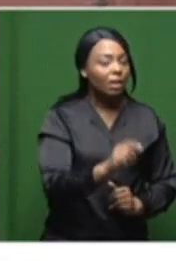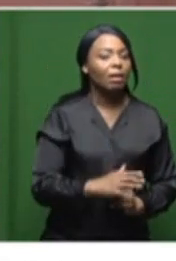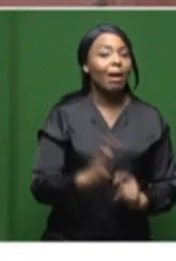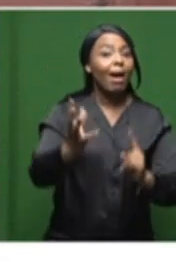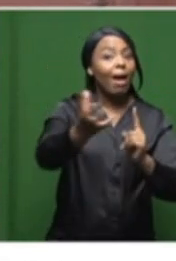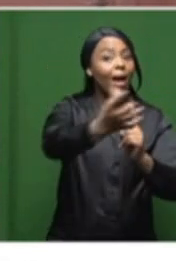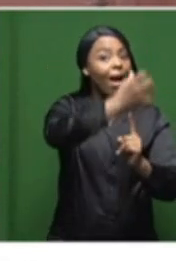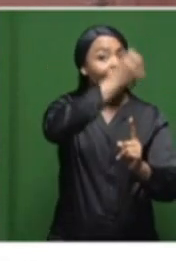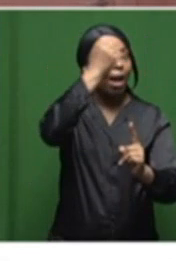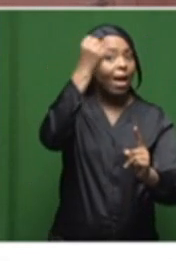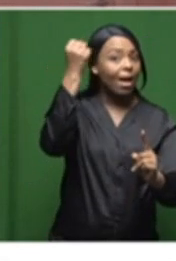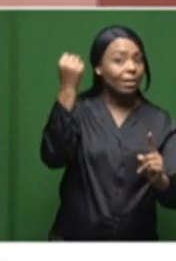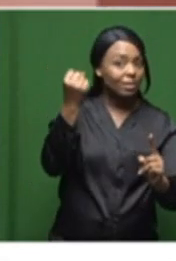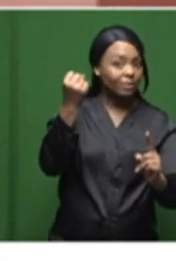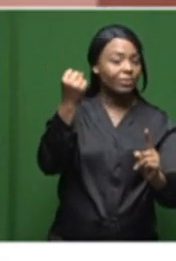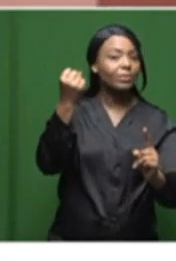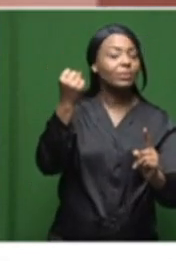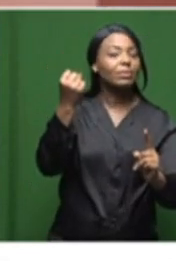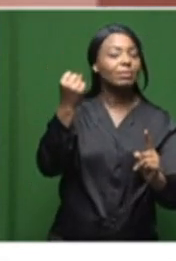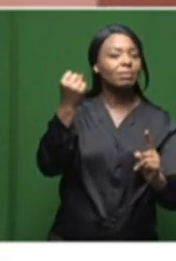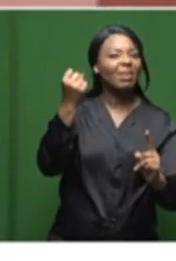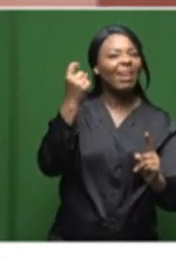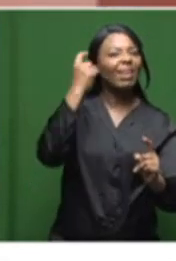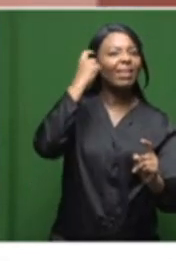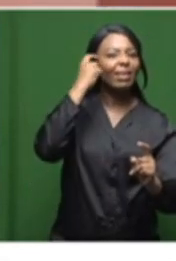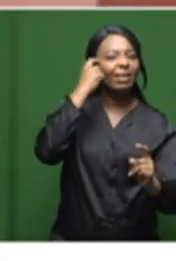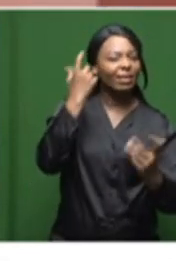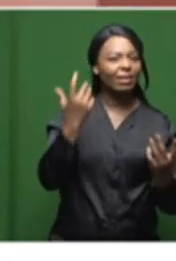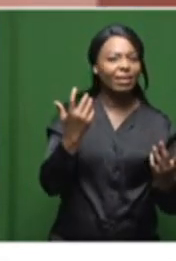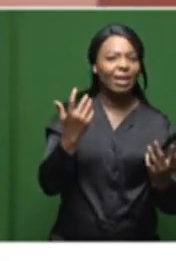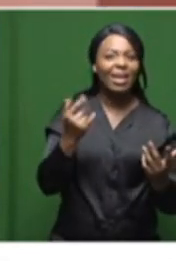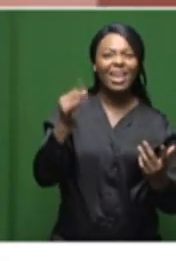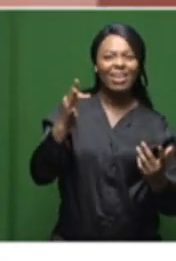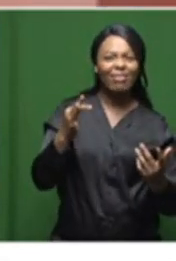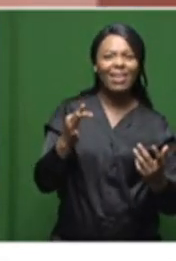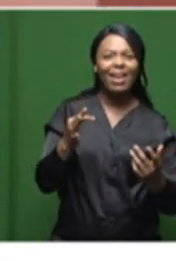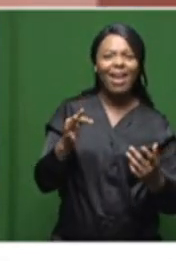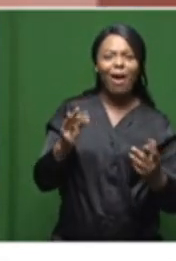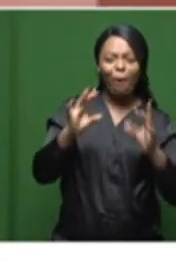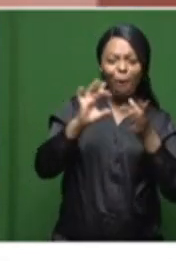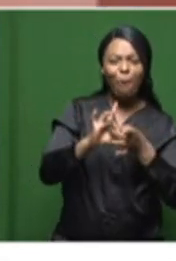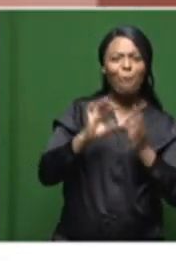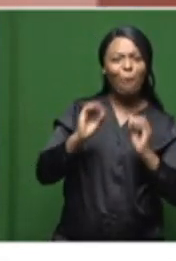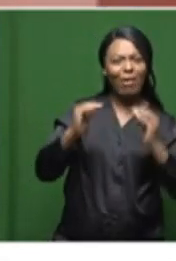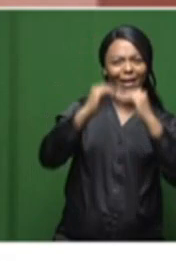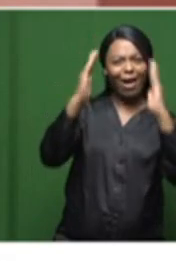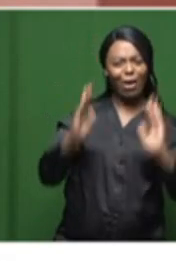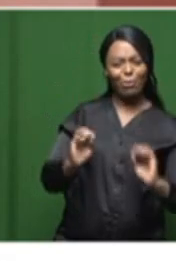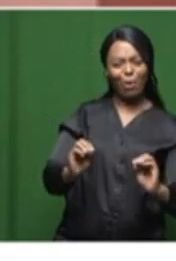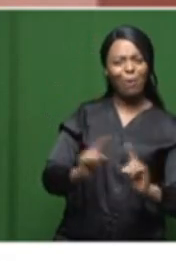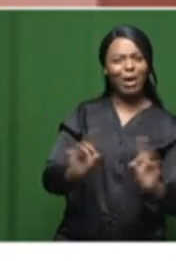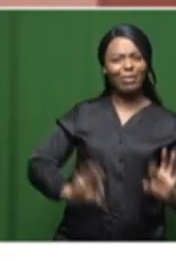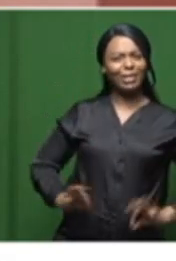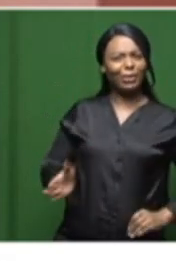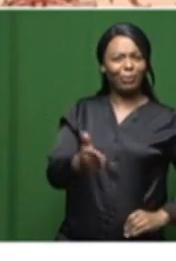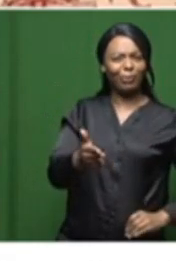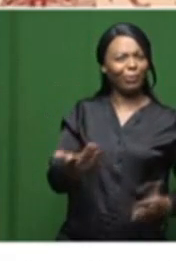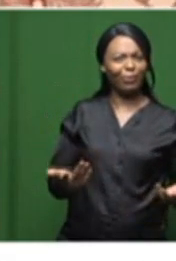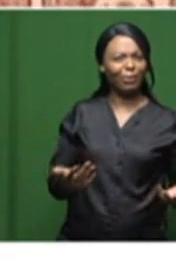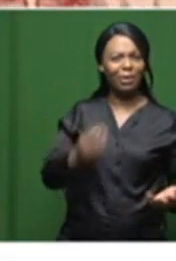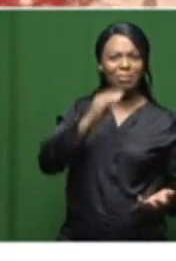achieve, I guess a home is nothing without furniture. And for me, what I wanted to create